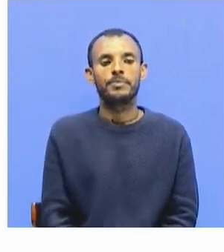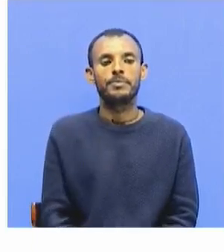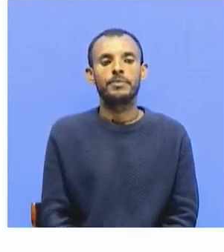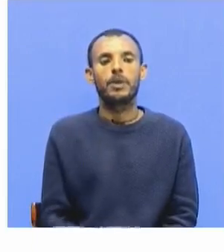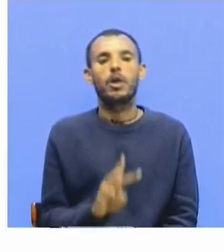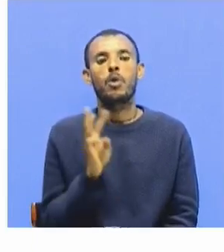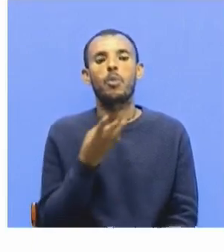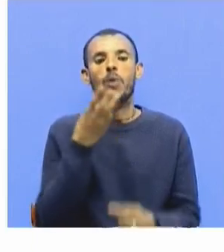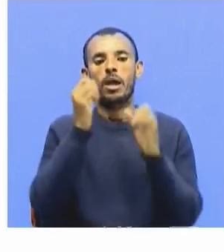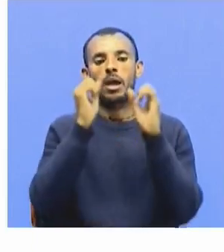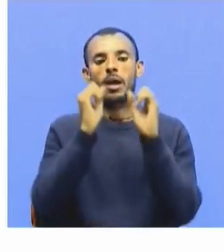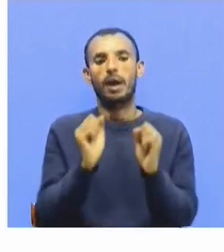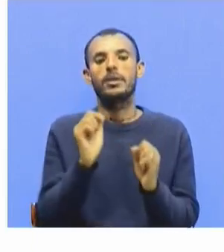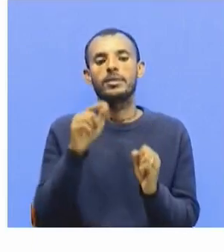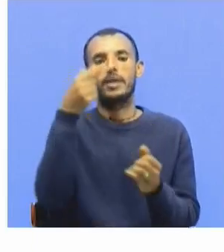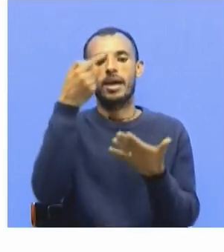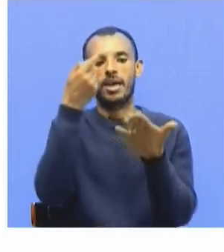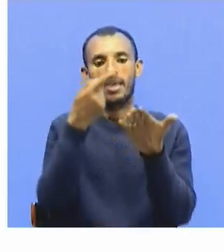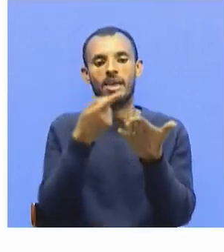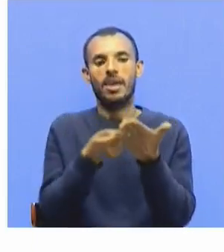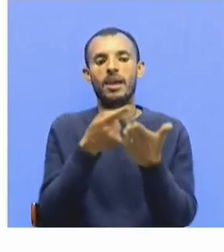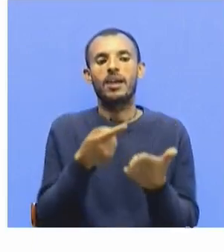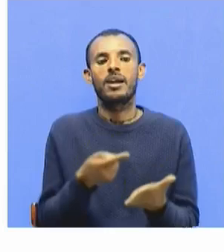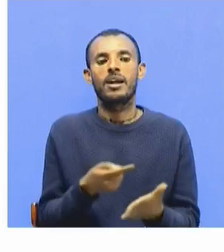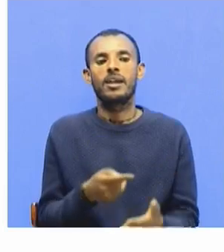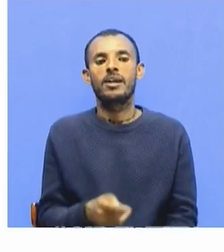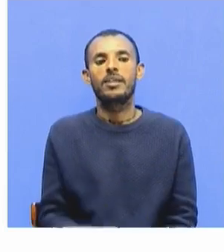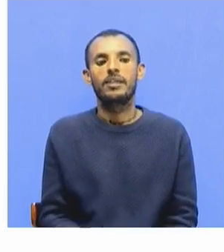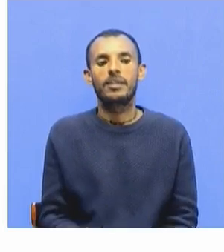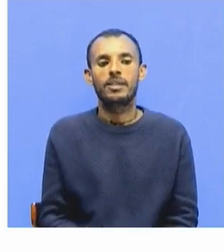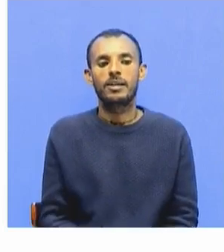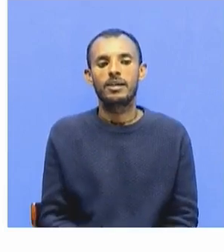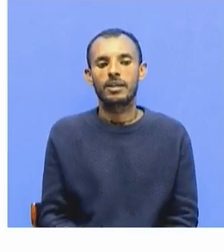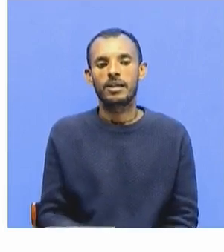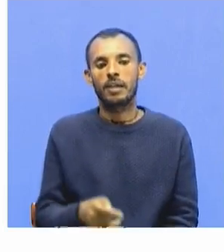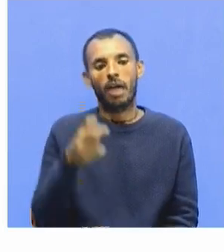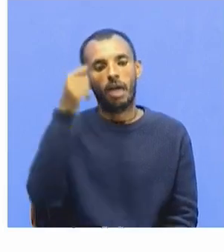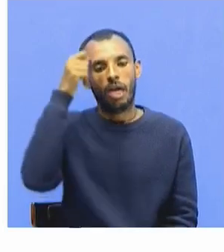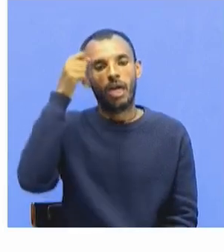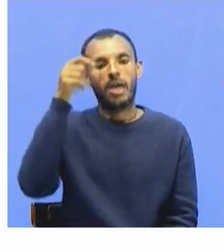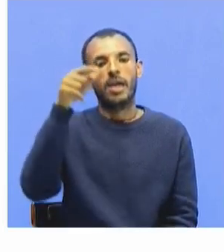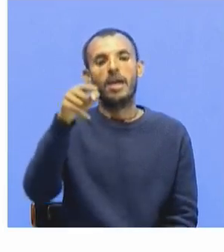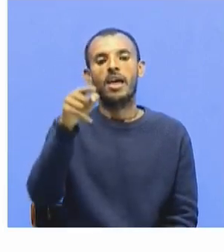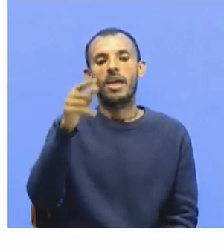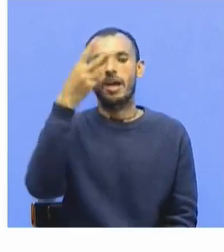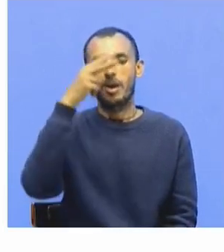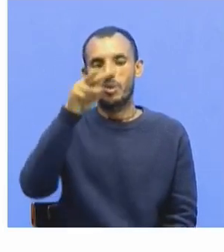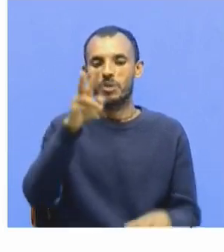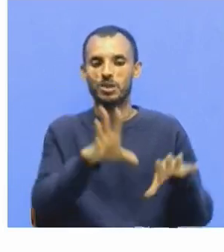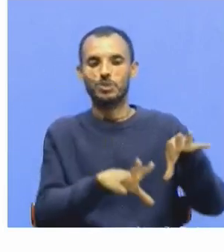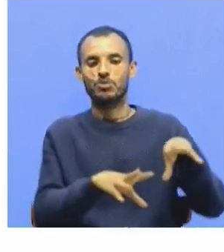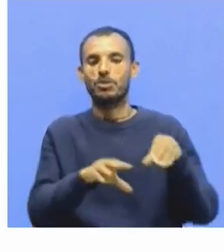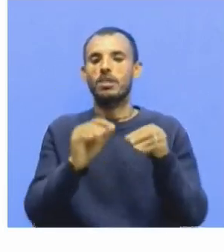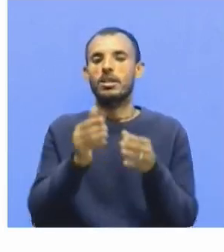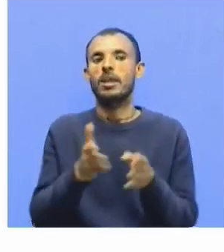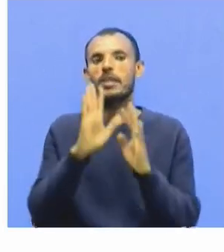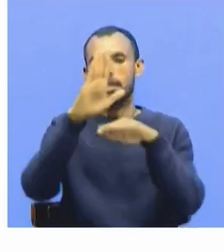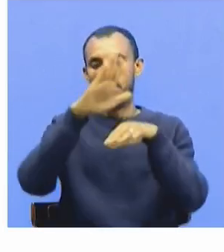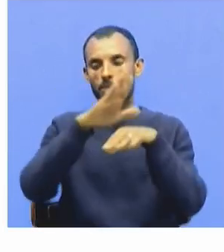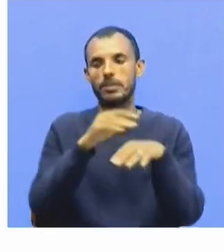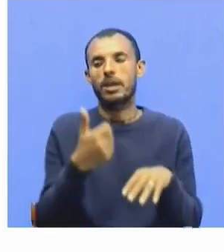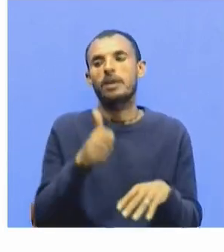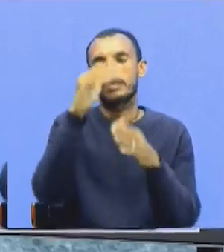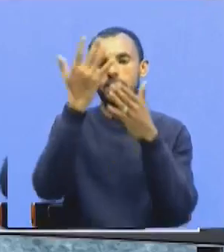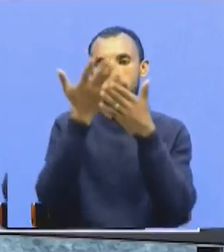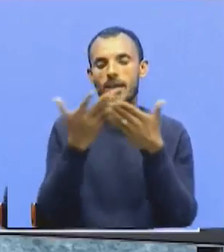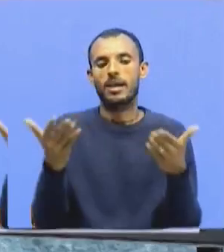We can say here, idly, he. Look, students, for example, let us mention another thing. For